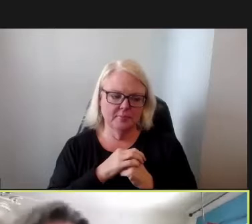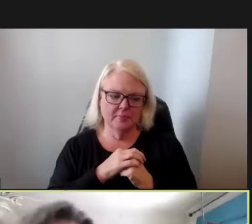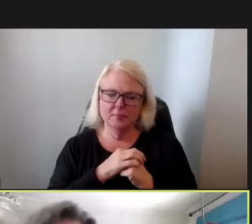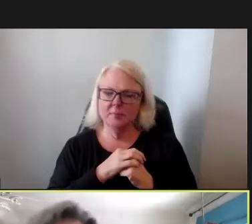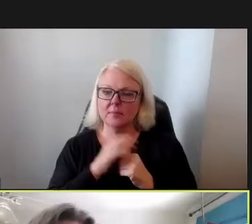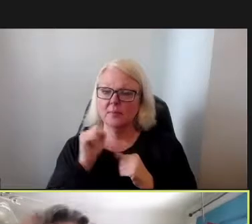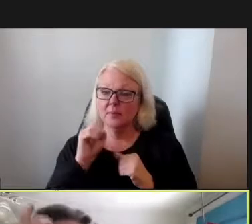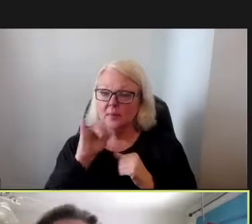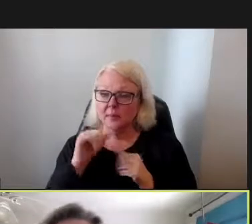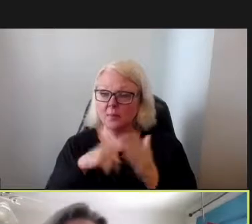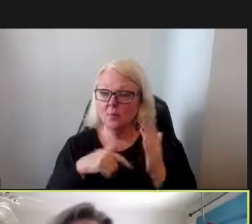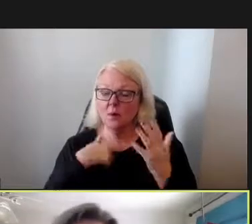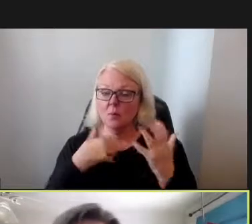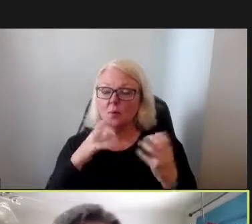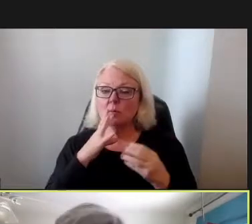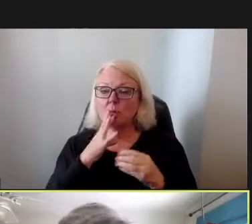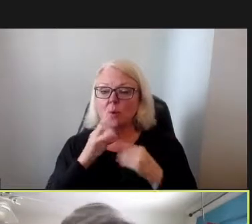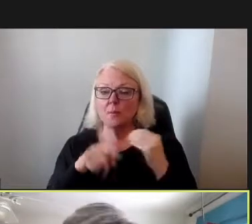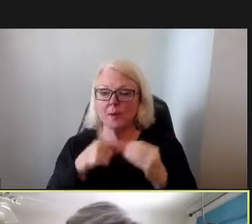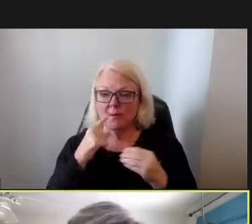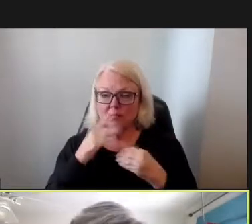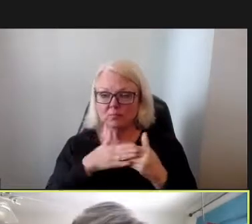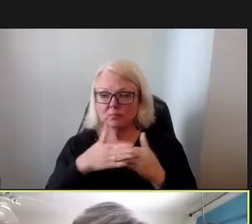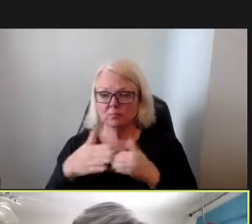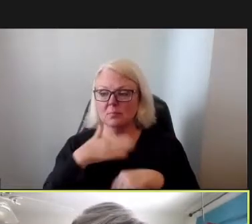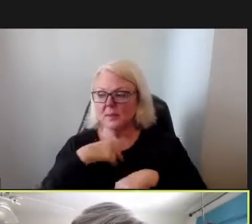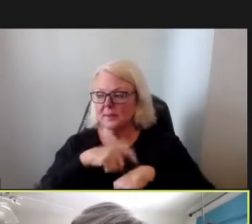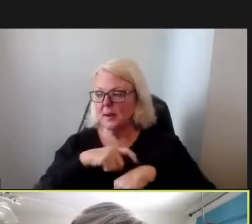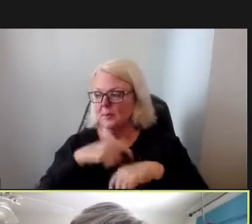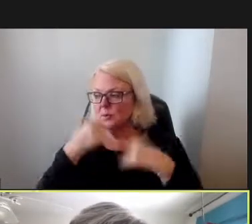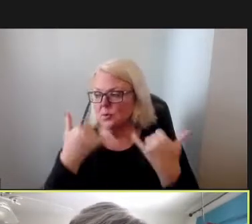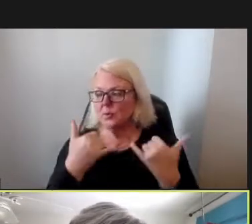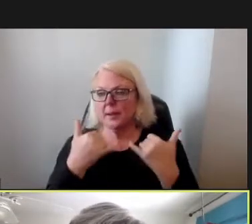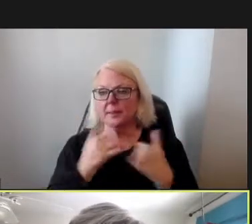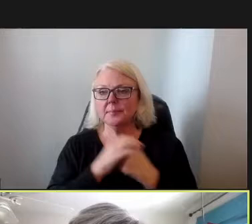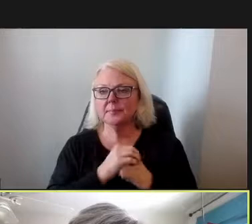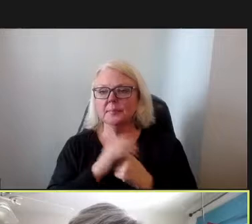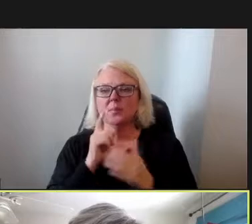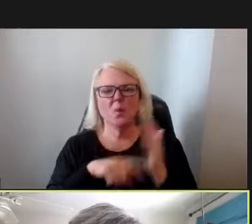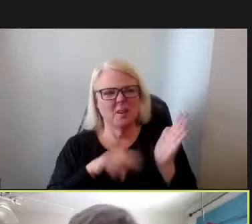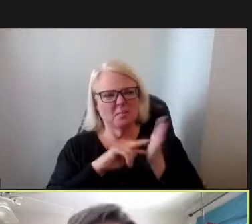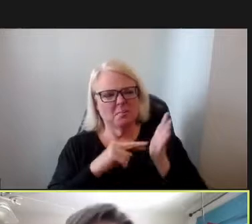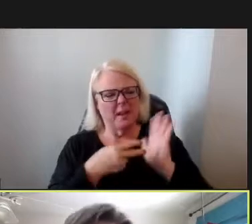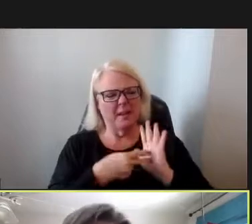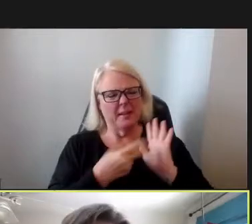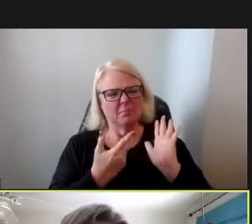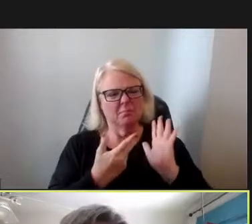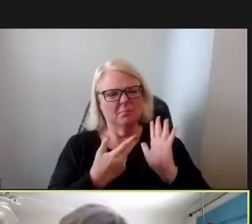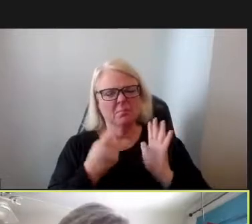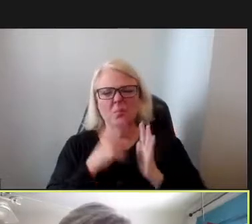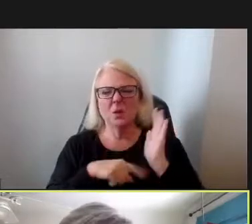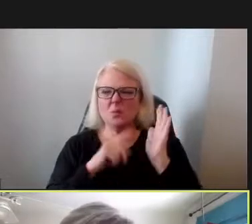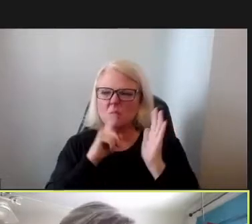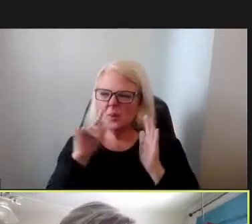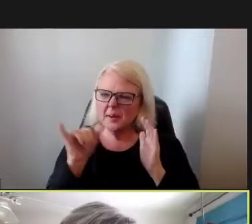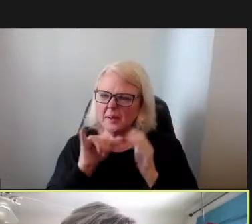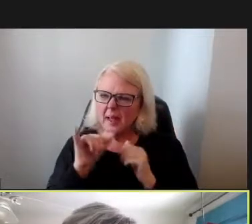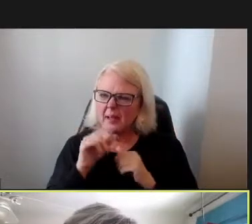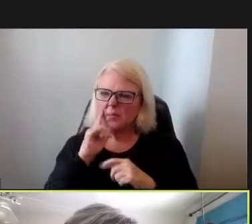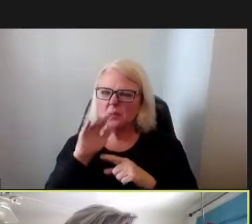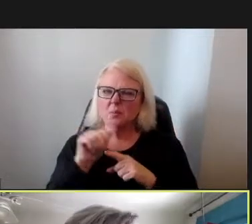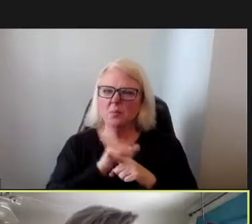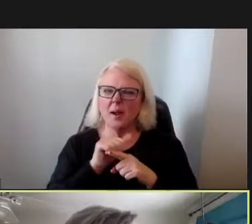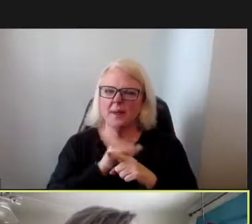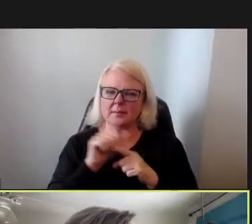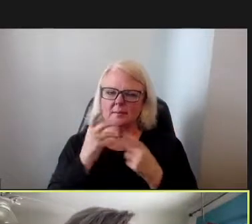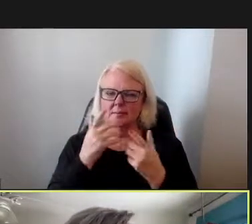So that's what I want to talk about for the rest of my time today. What does it mean? What is it actually like to practice